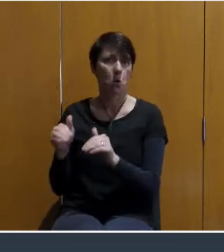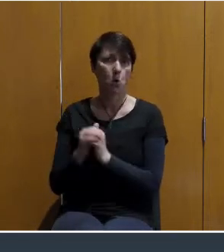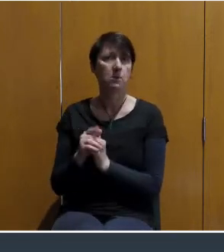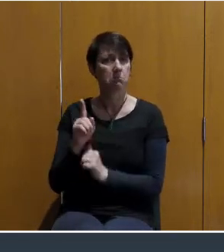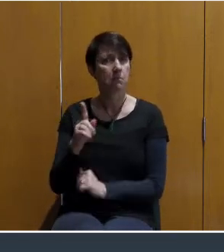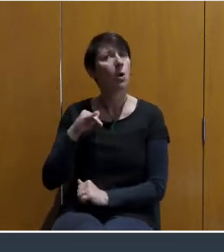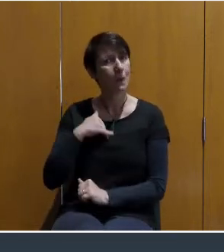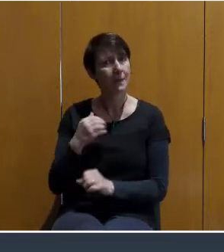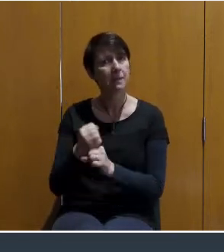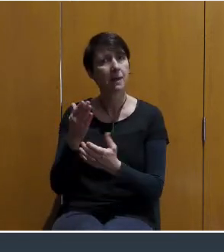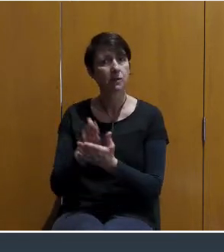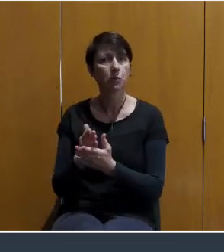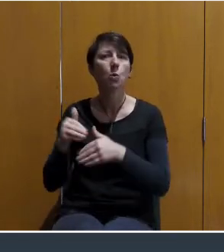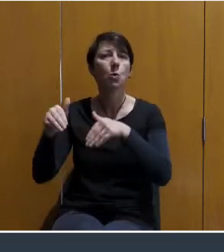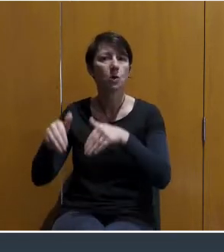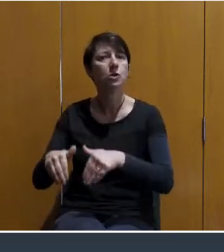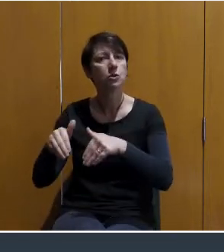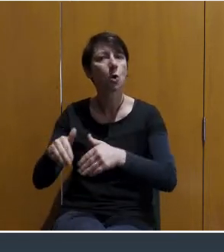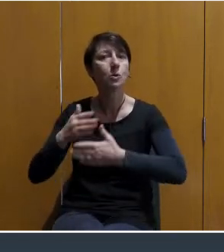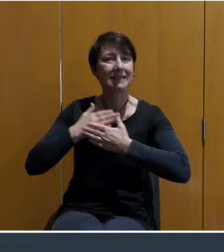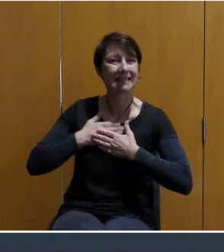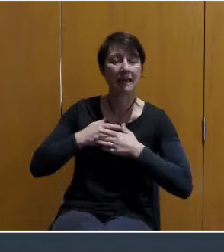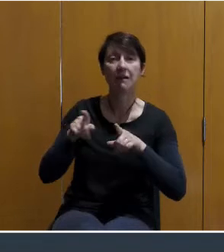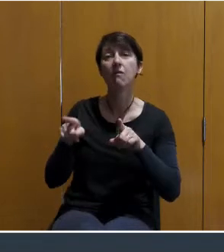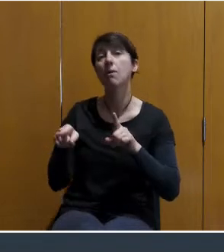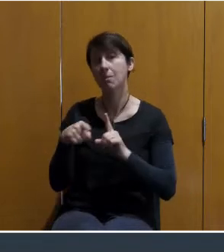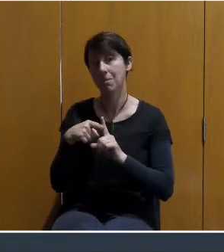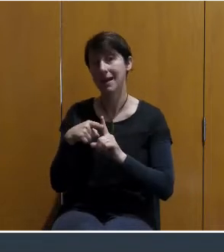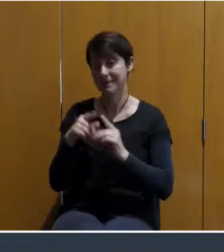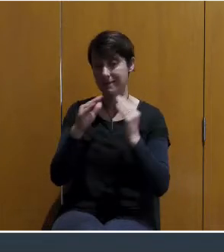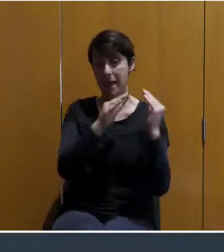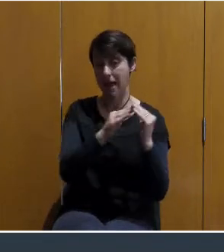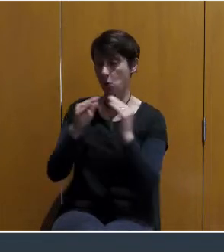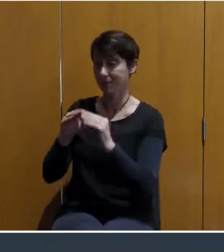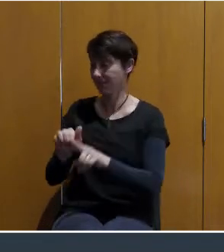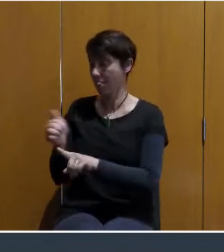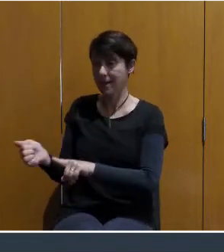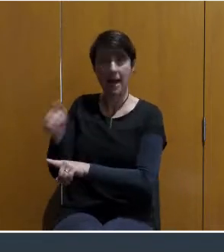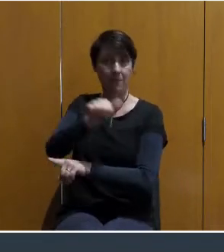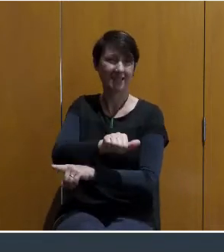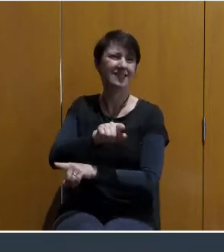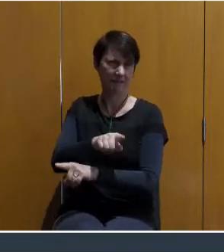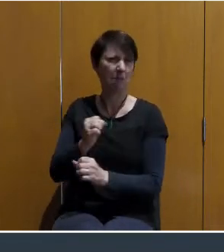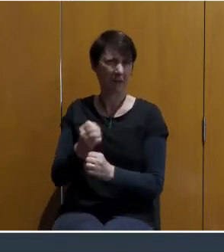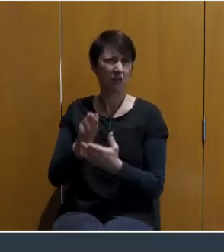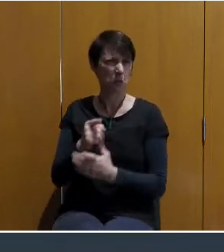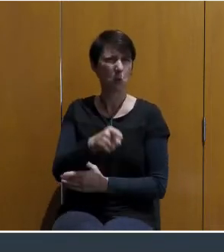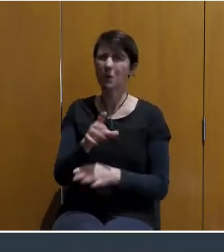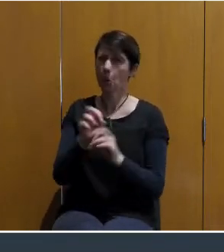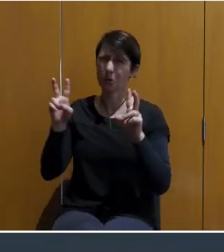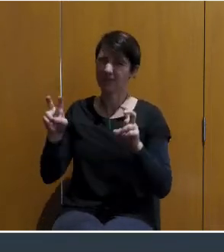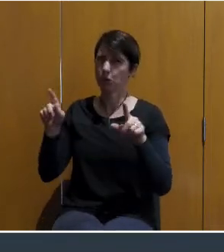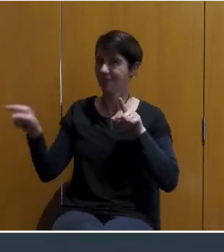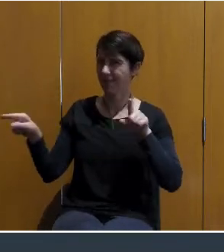protect the neighbours with more than, you know, if there are issues with the dogs. Do you